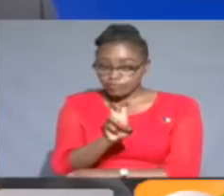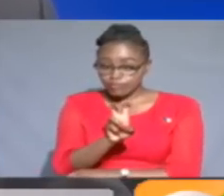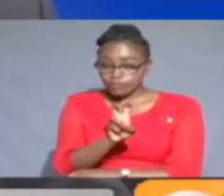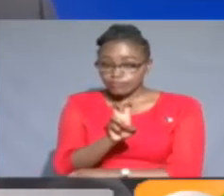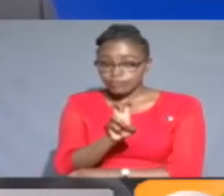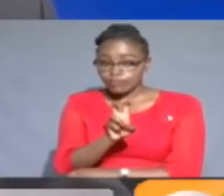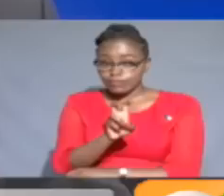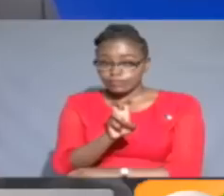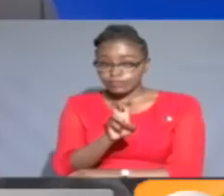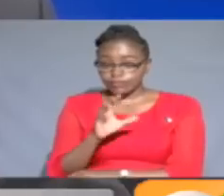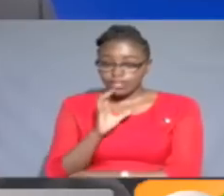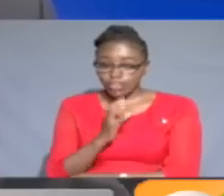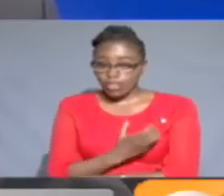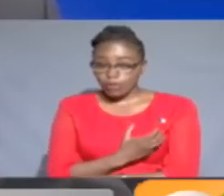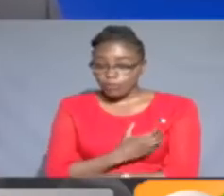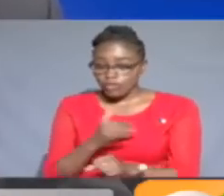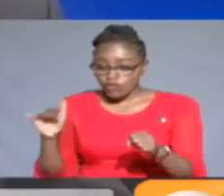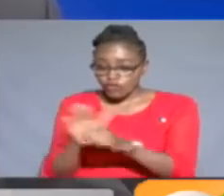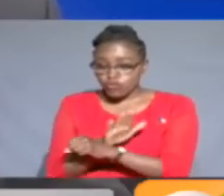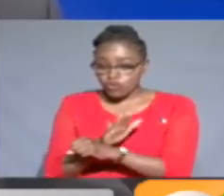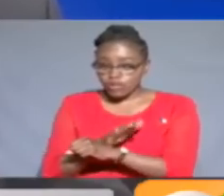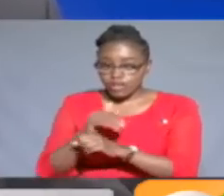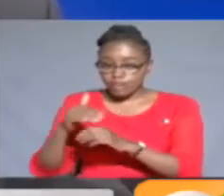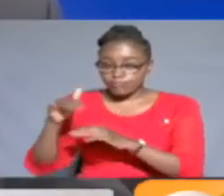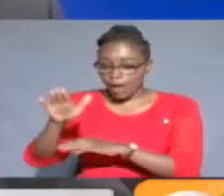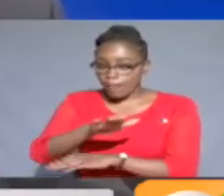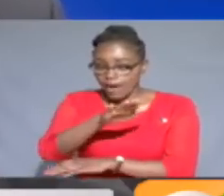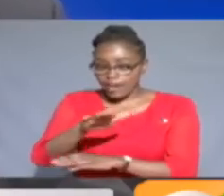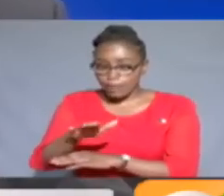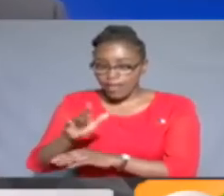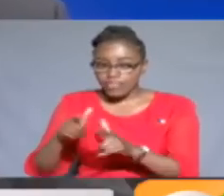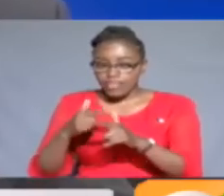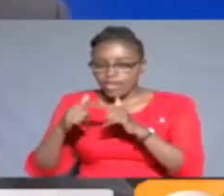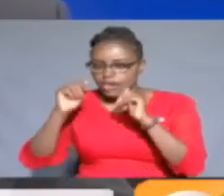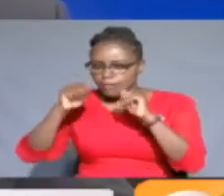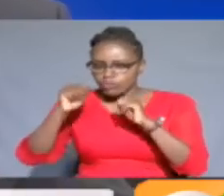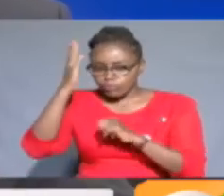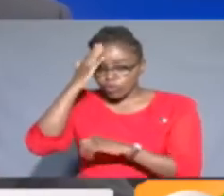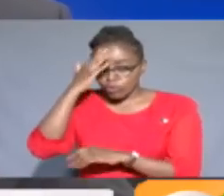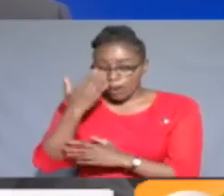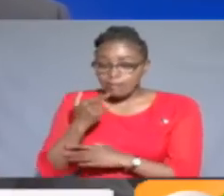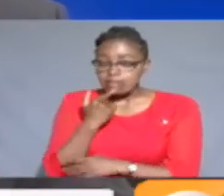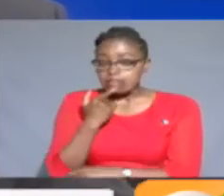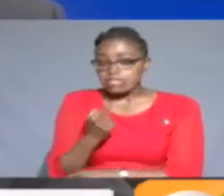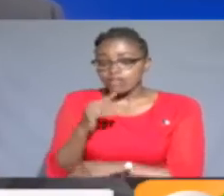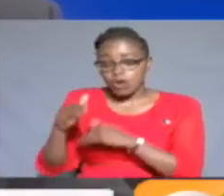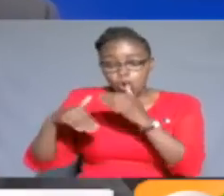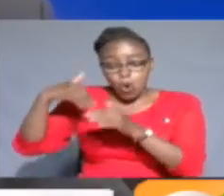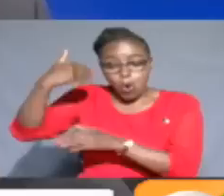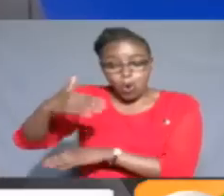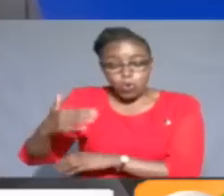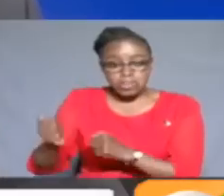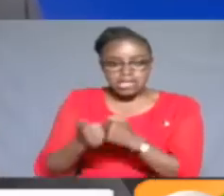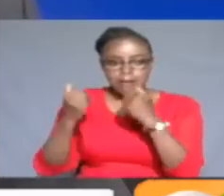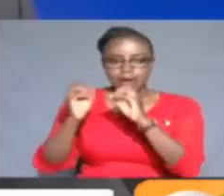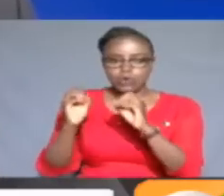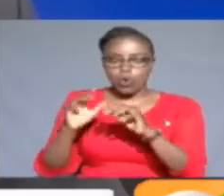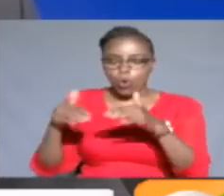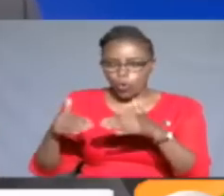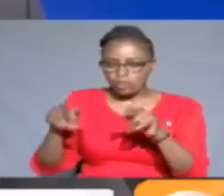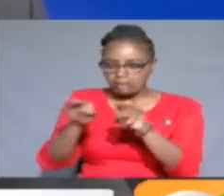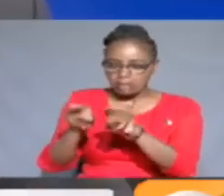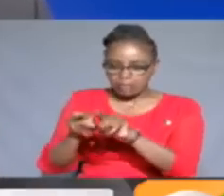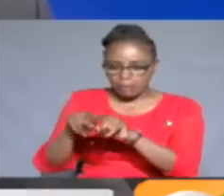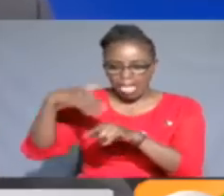the committee of the whole house. When people go and do tests, then you can find. Well, I won't say that always it is happening, all bills are like